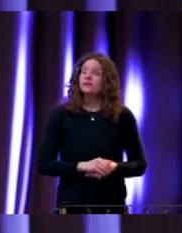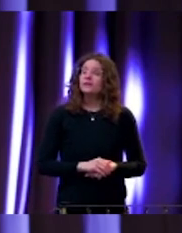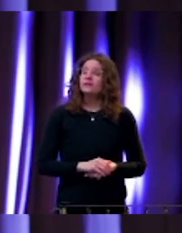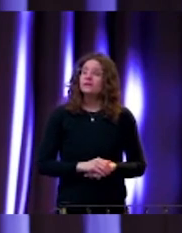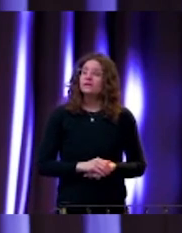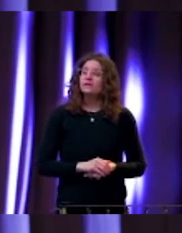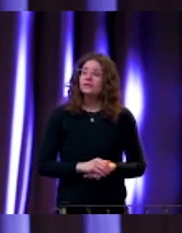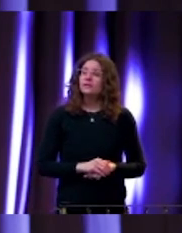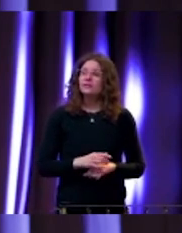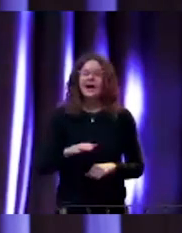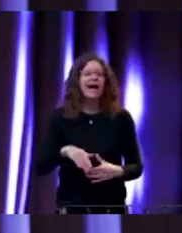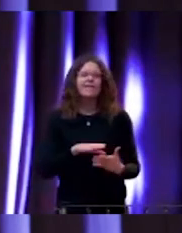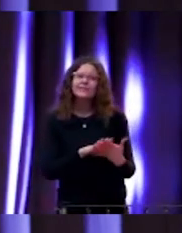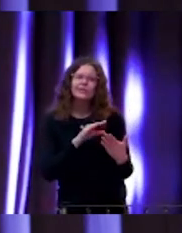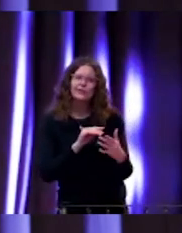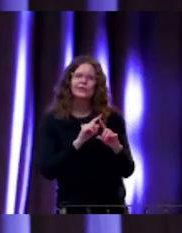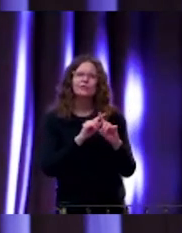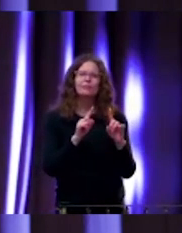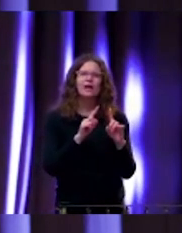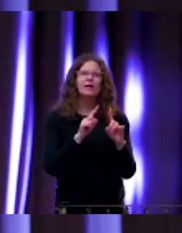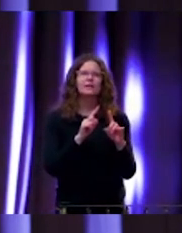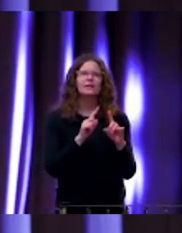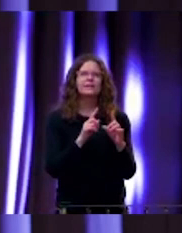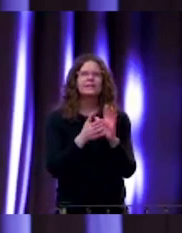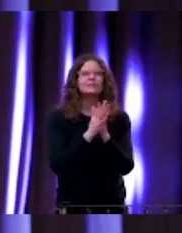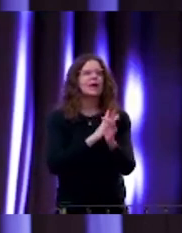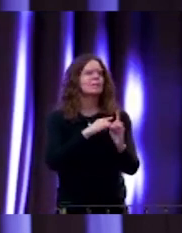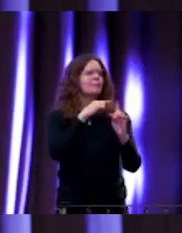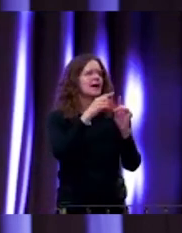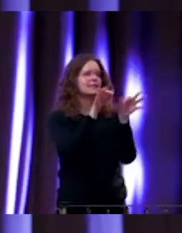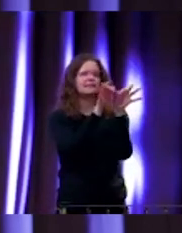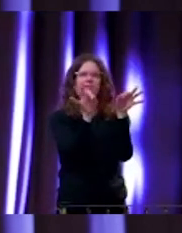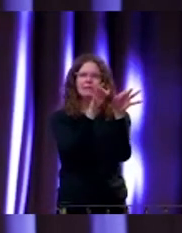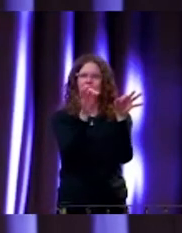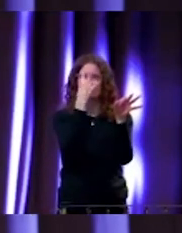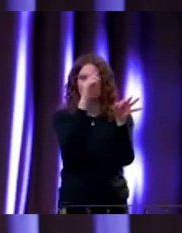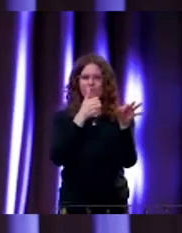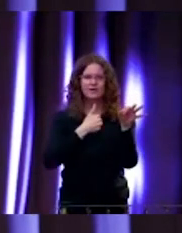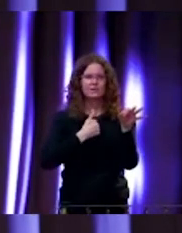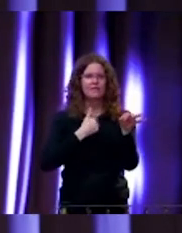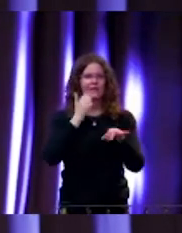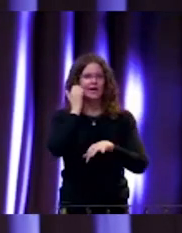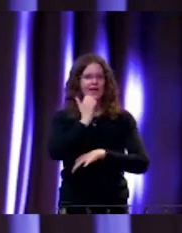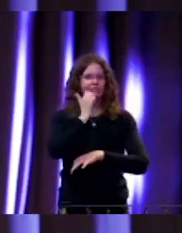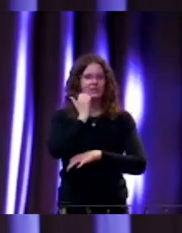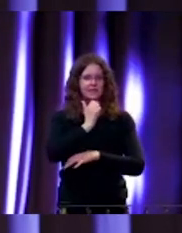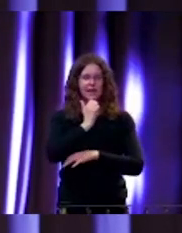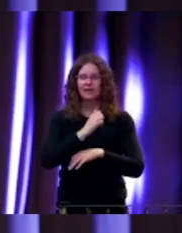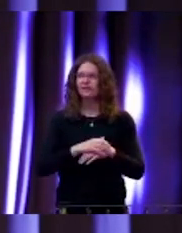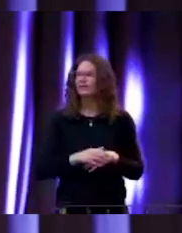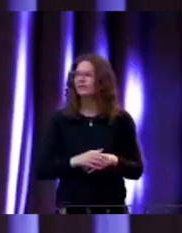day in my time at the Driehaus Foundation, which is 5 years with MacArthur Driehaus grantees, how much the work you